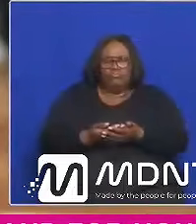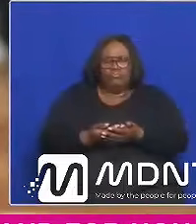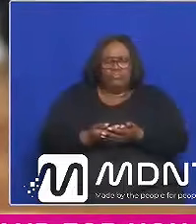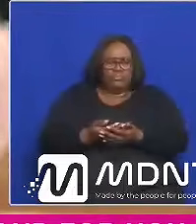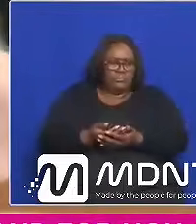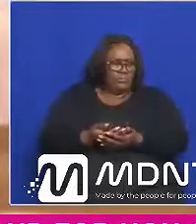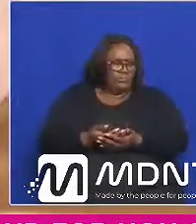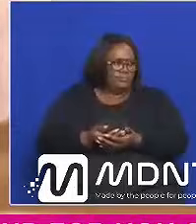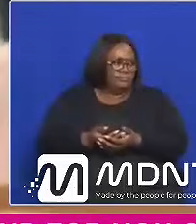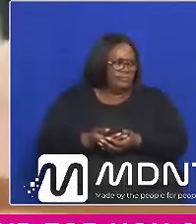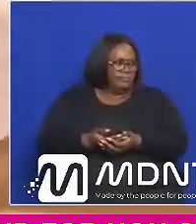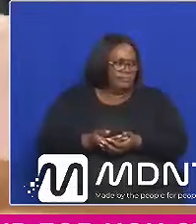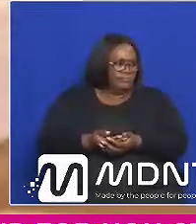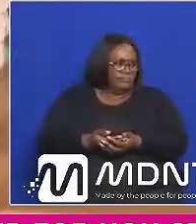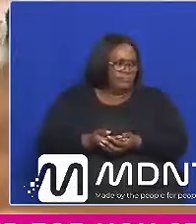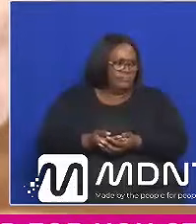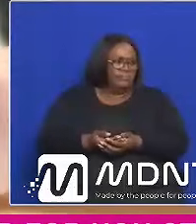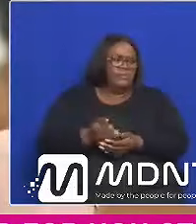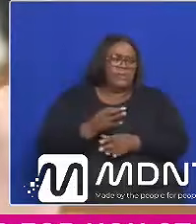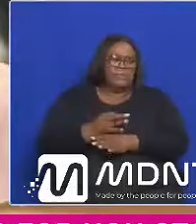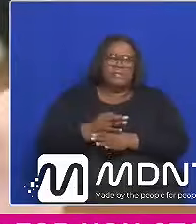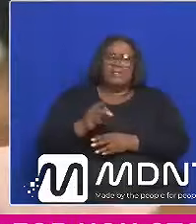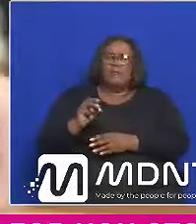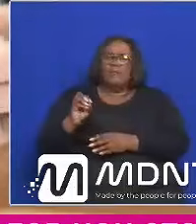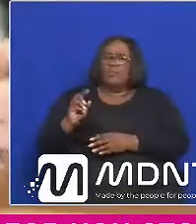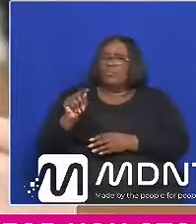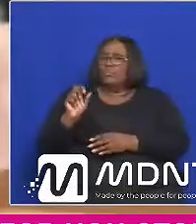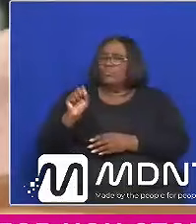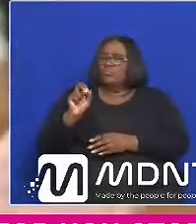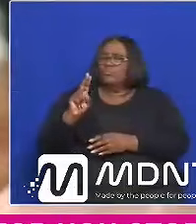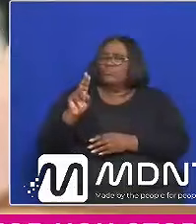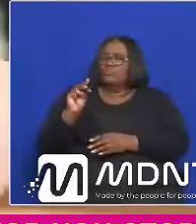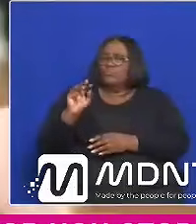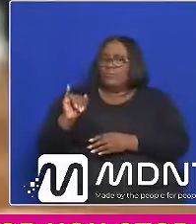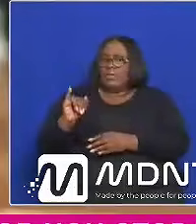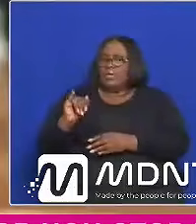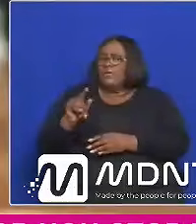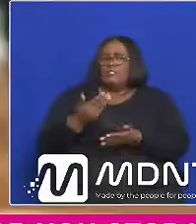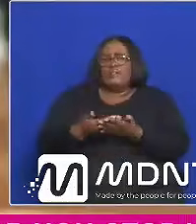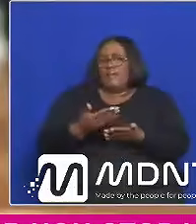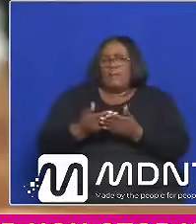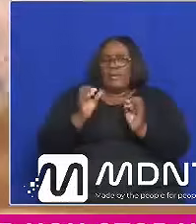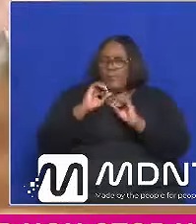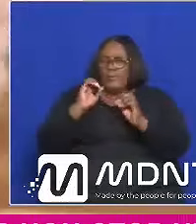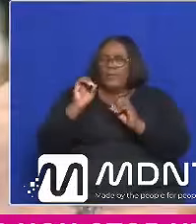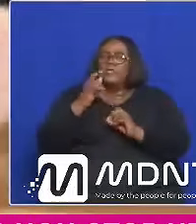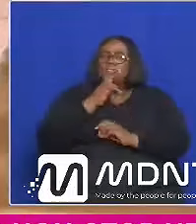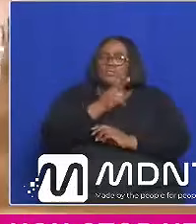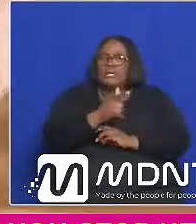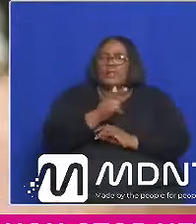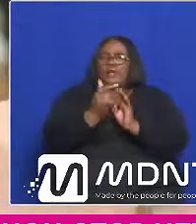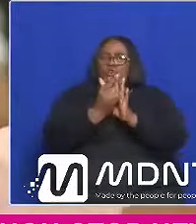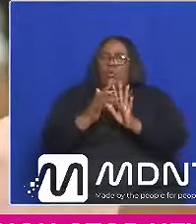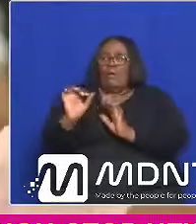Mr. Matsumi was not available apparently to give formal instructions to the attorneys to hand it over. I understand he's